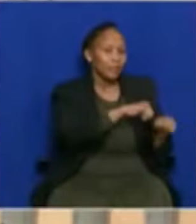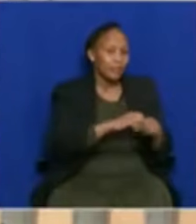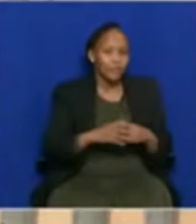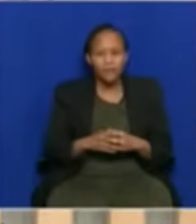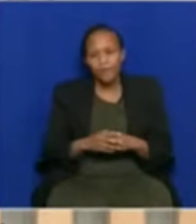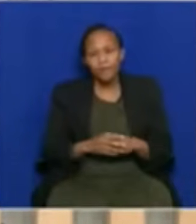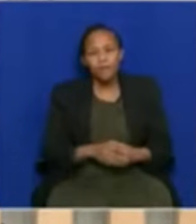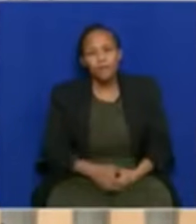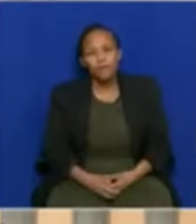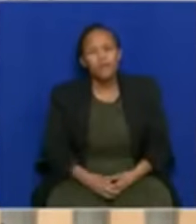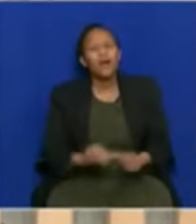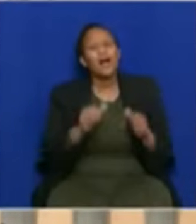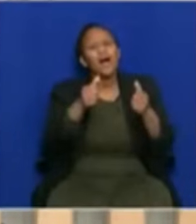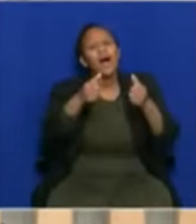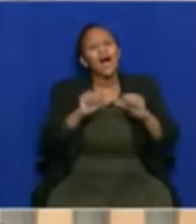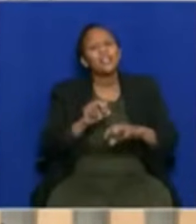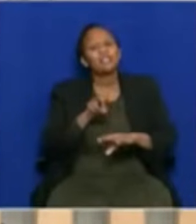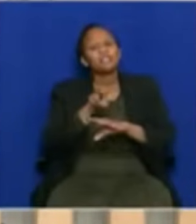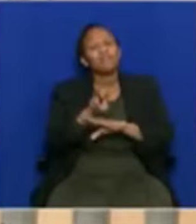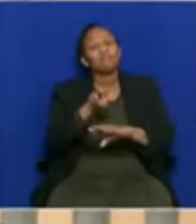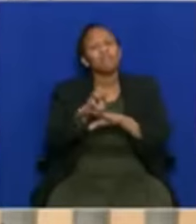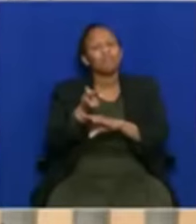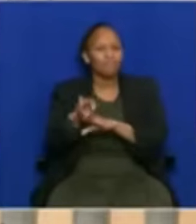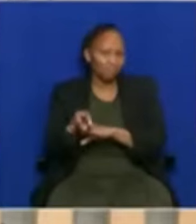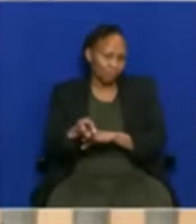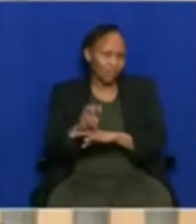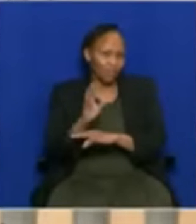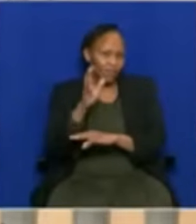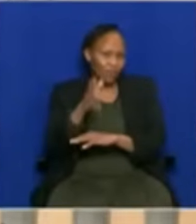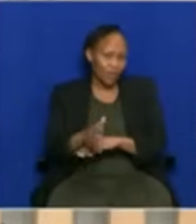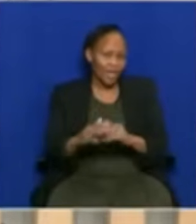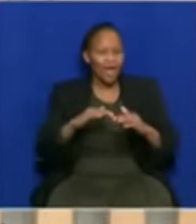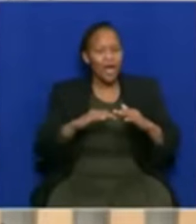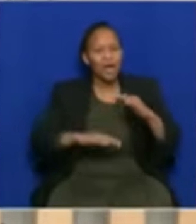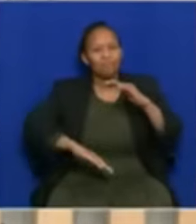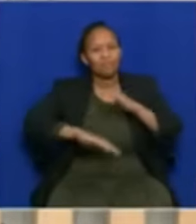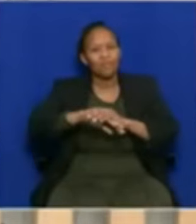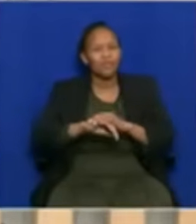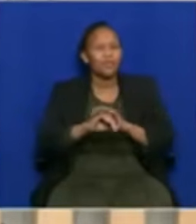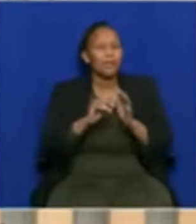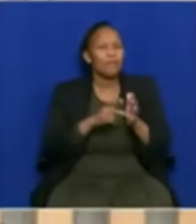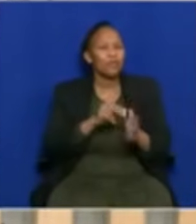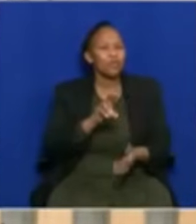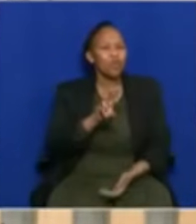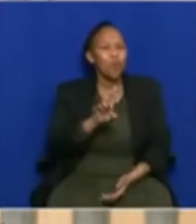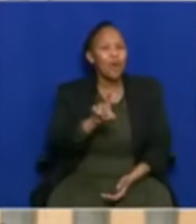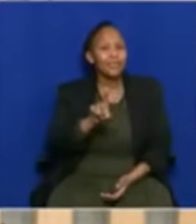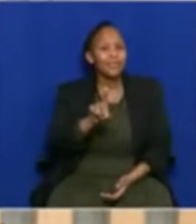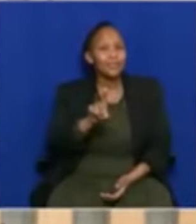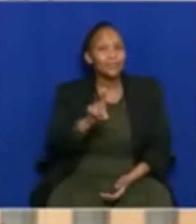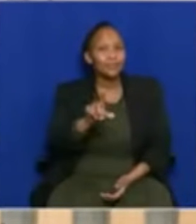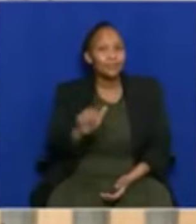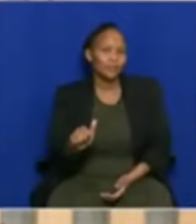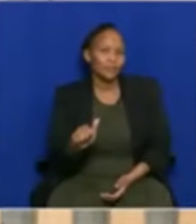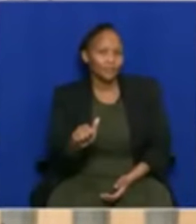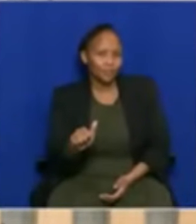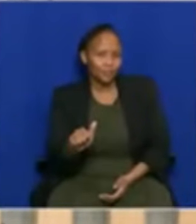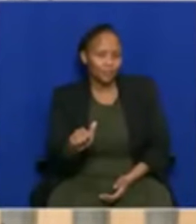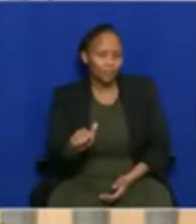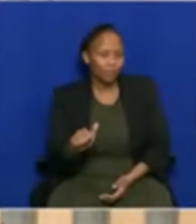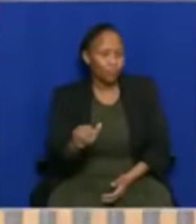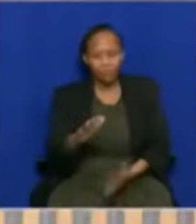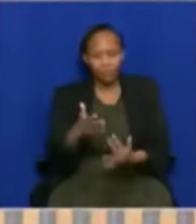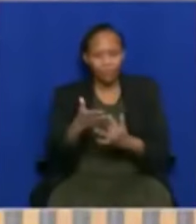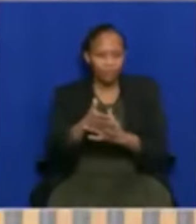purposes until overleaf at page 8, at page 296, paragraph 8. Advocacy law, for my benefit, Yes. maybe